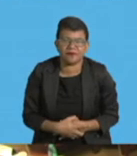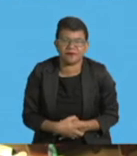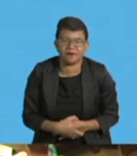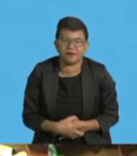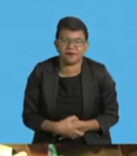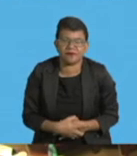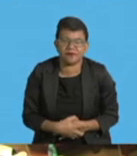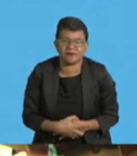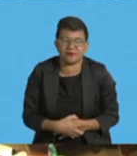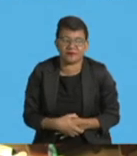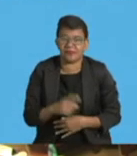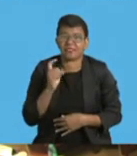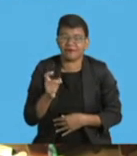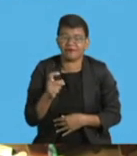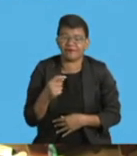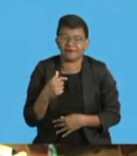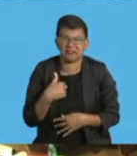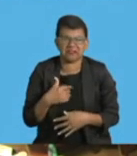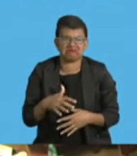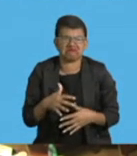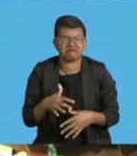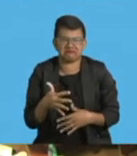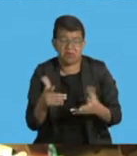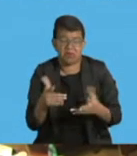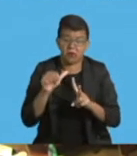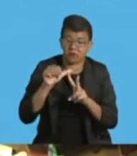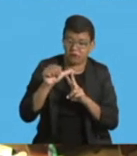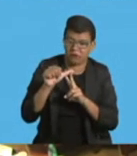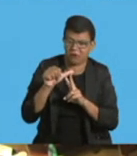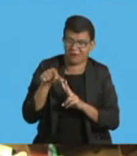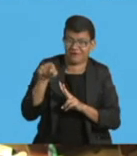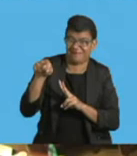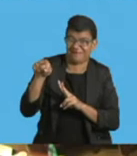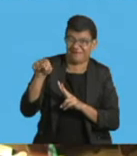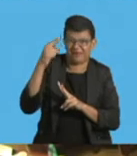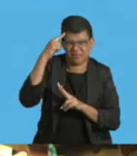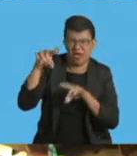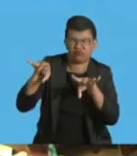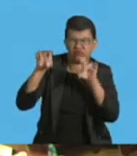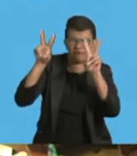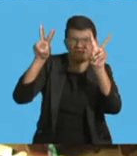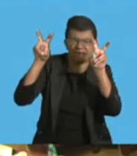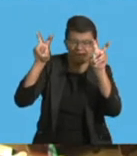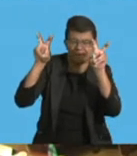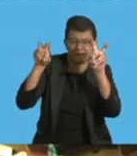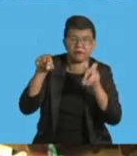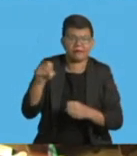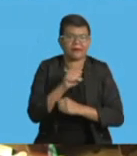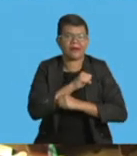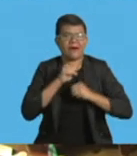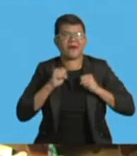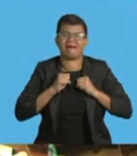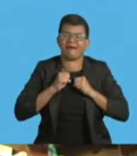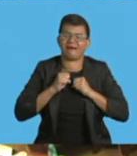also embrace an Australian term, the Aussies are our mates, and mates can be frank with each